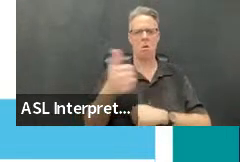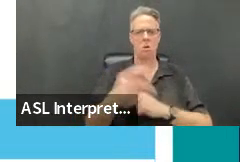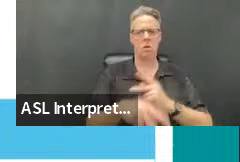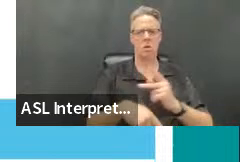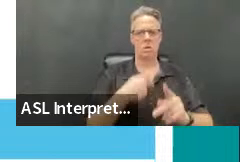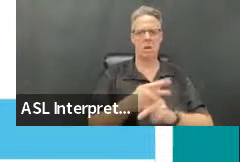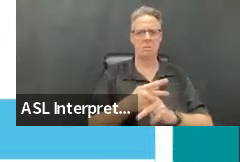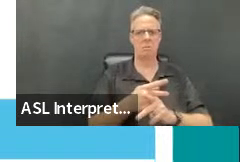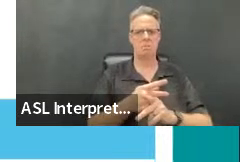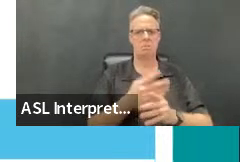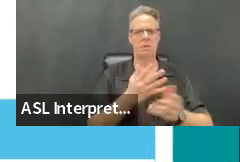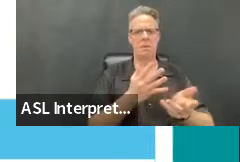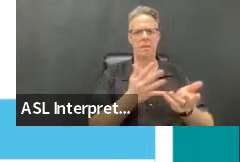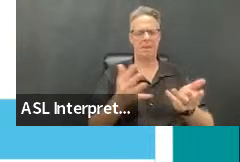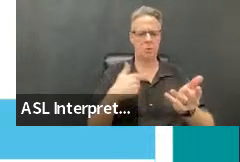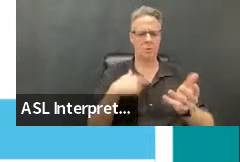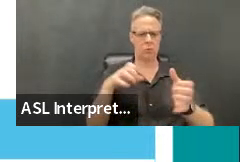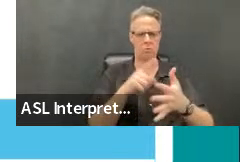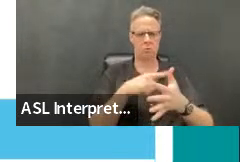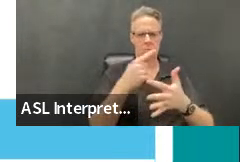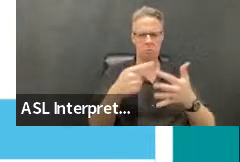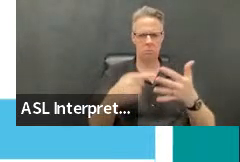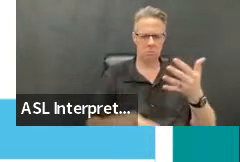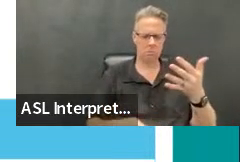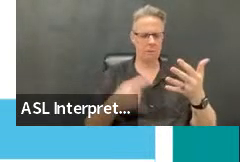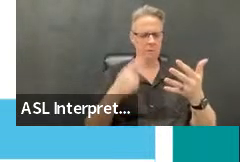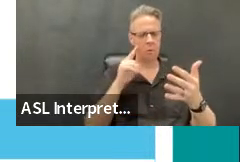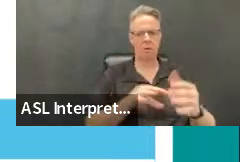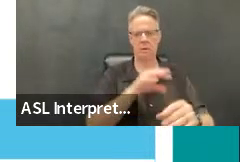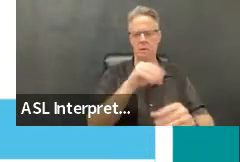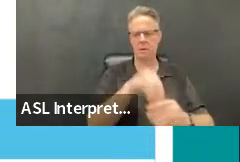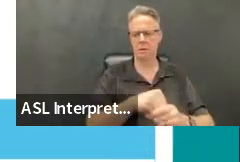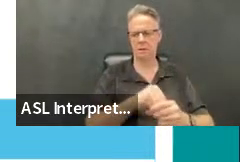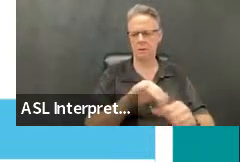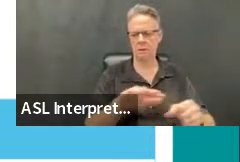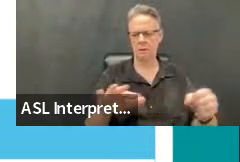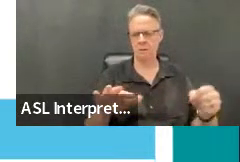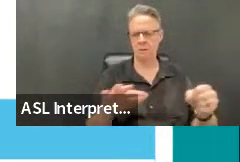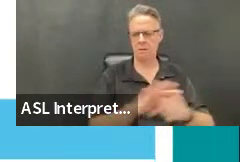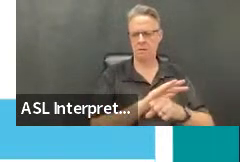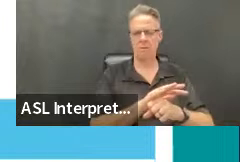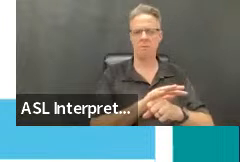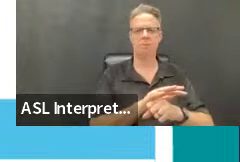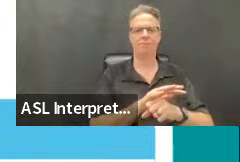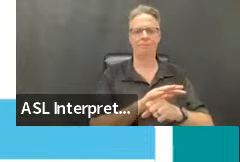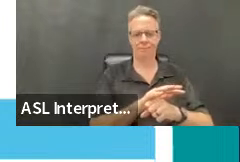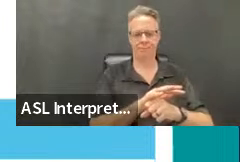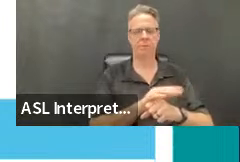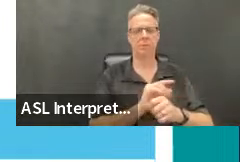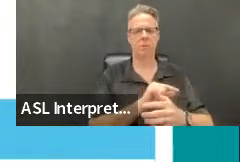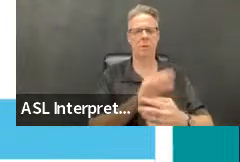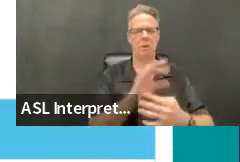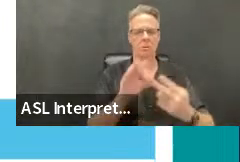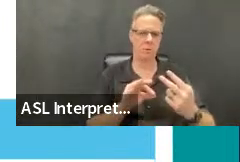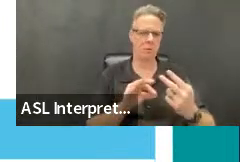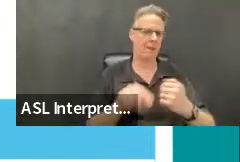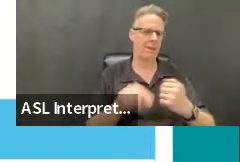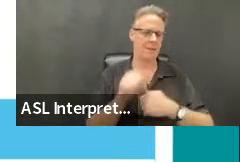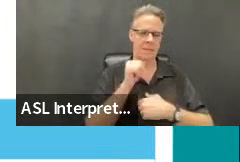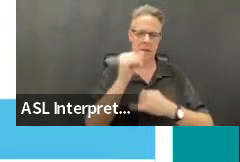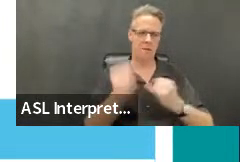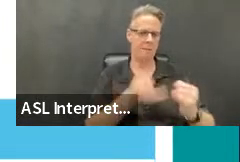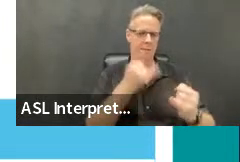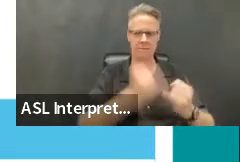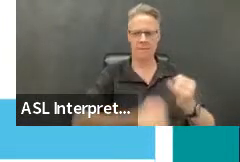things will need to be in that fully defined alternative. It is not a final